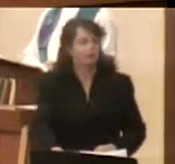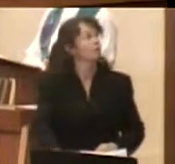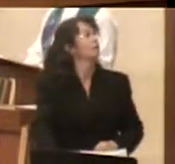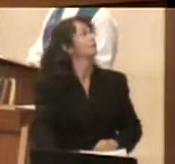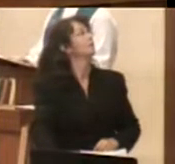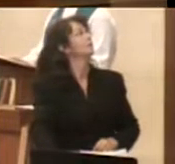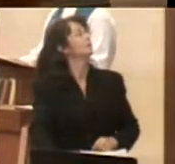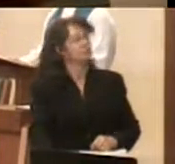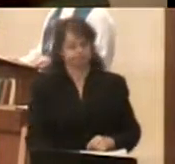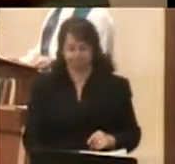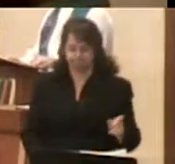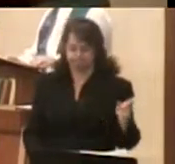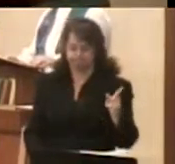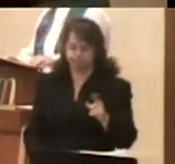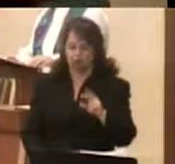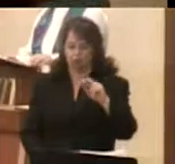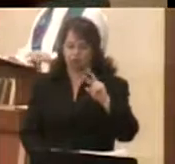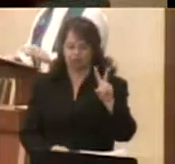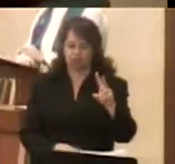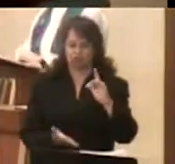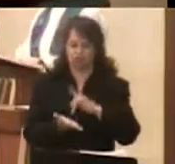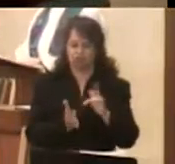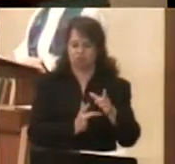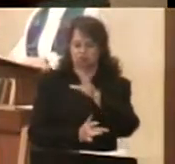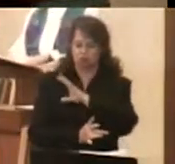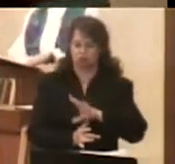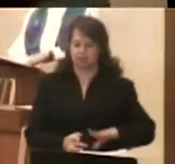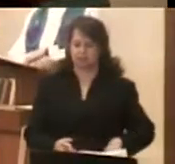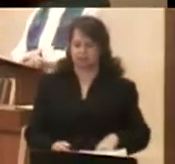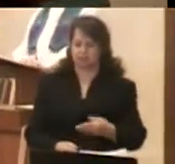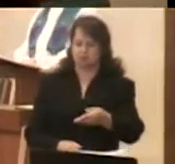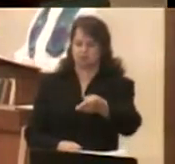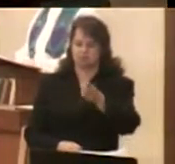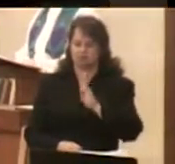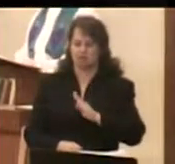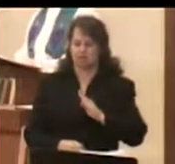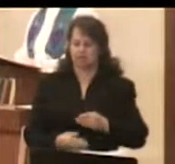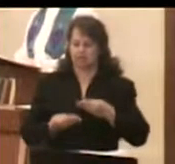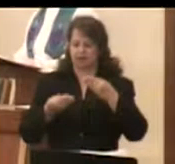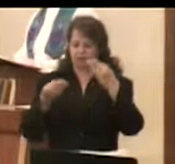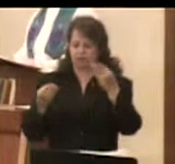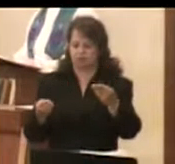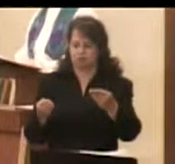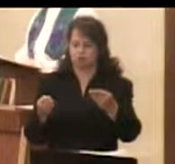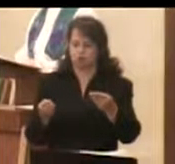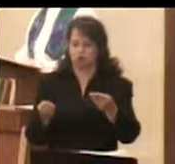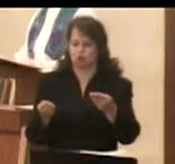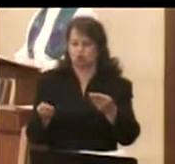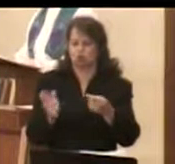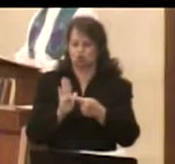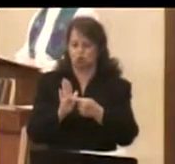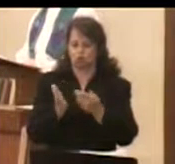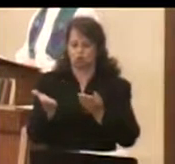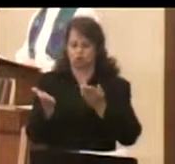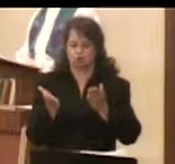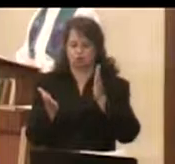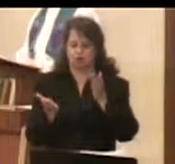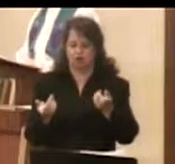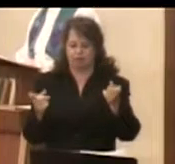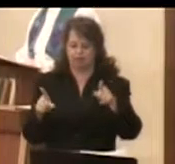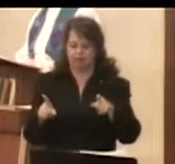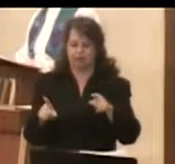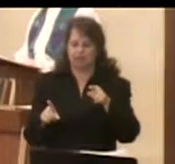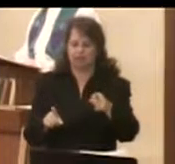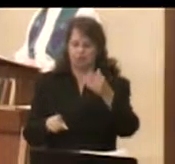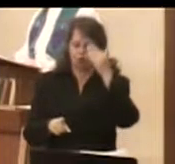The revelation of Jesus Christ, which God gave him to show his servants what must soon take place. He made it known